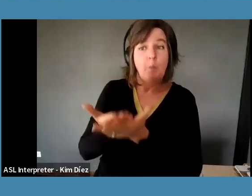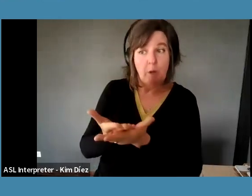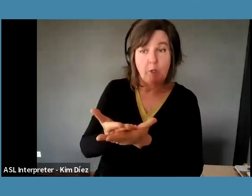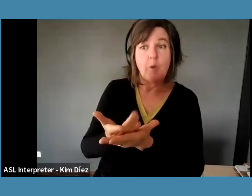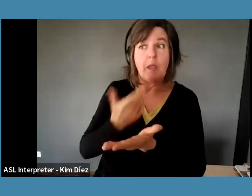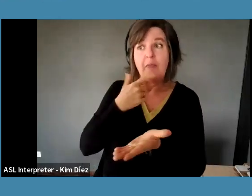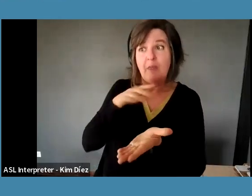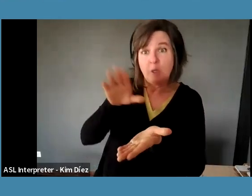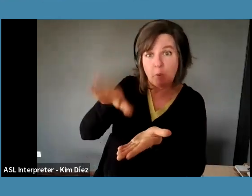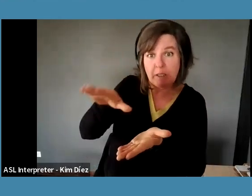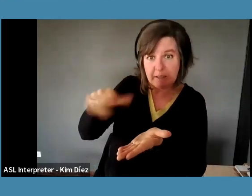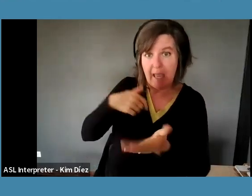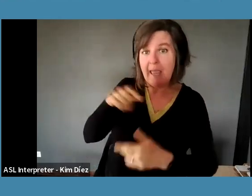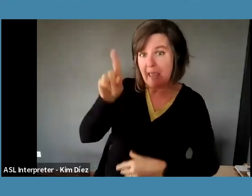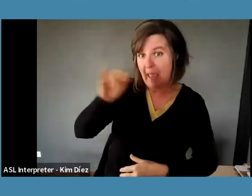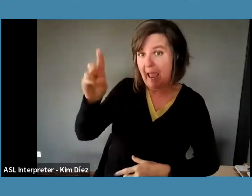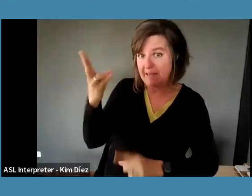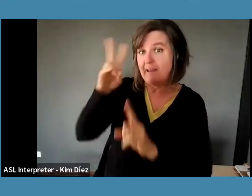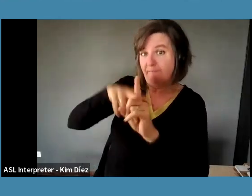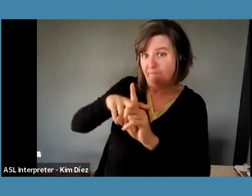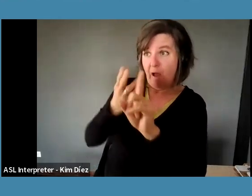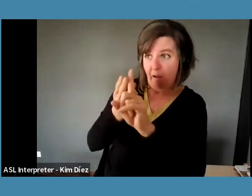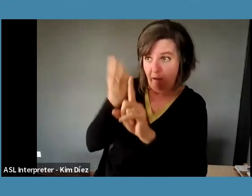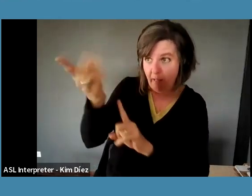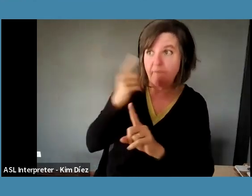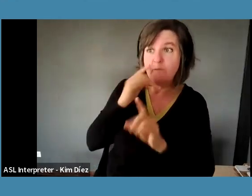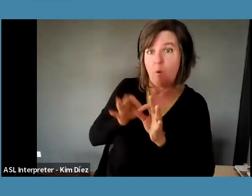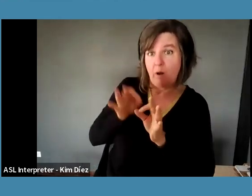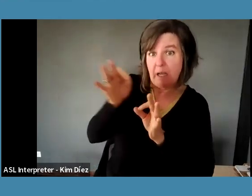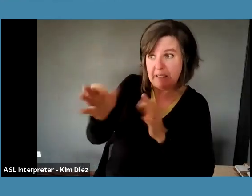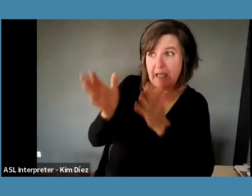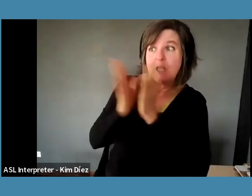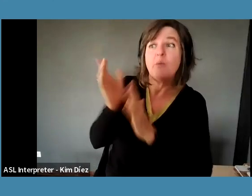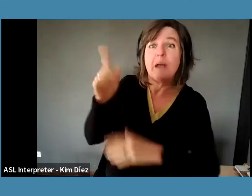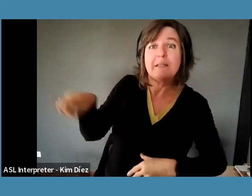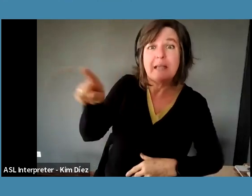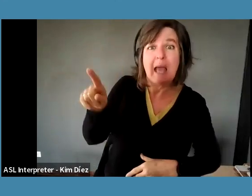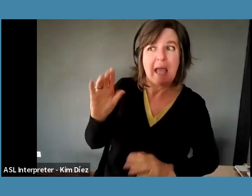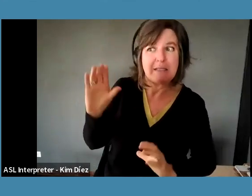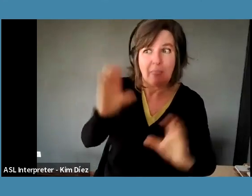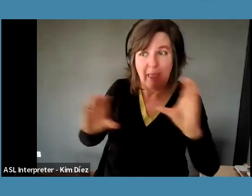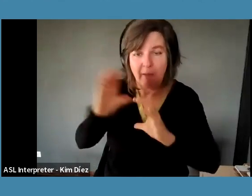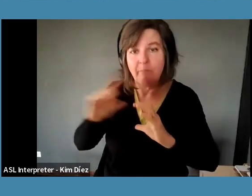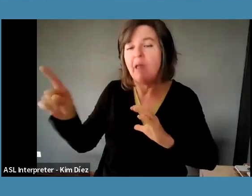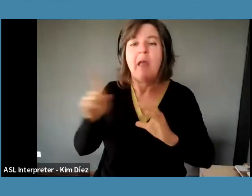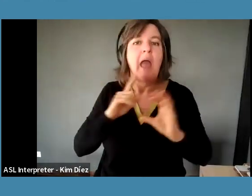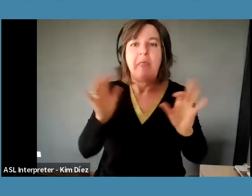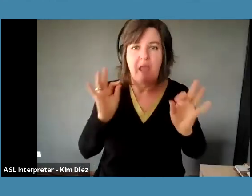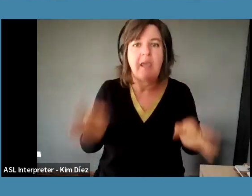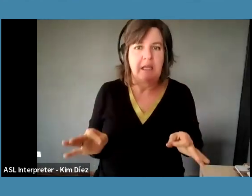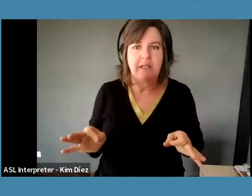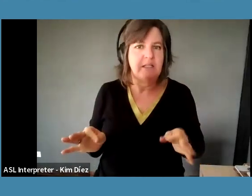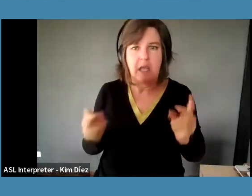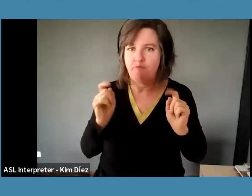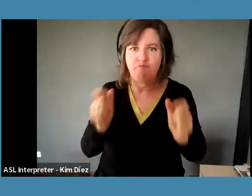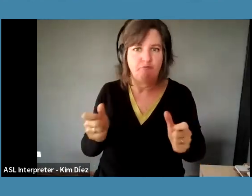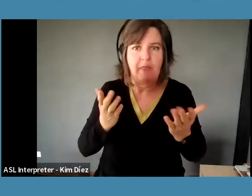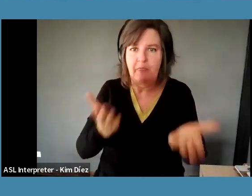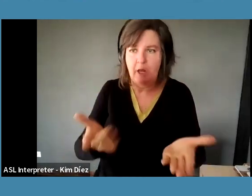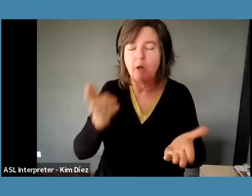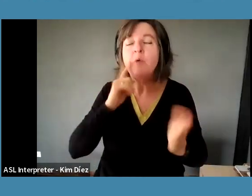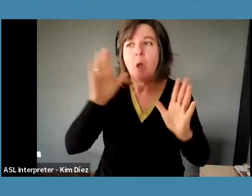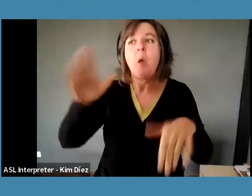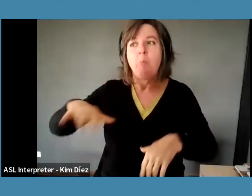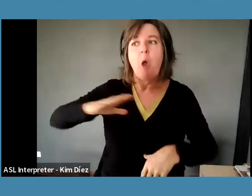I did file a motion for continuance, ask them to look for it. They can rule on it then and there and say, okay, we're gonna, move this out. But